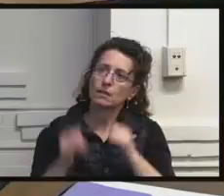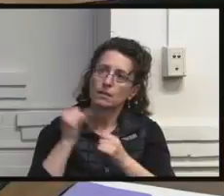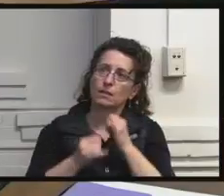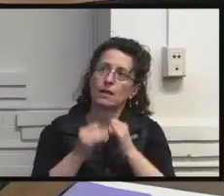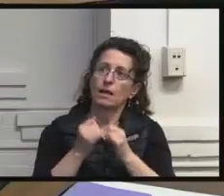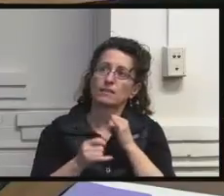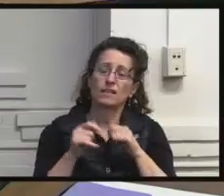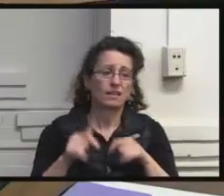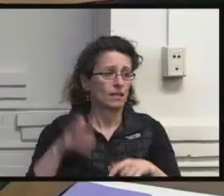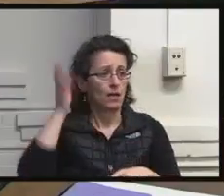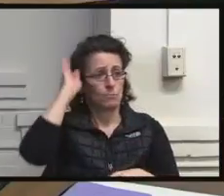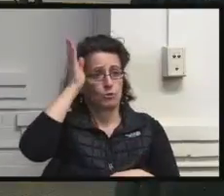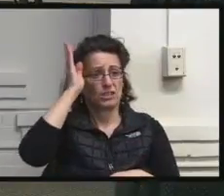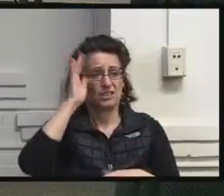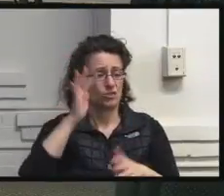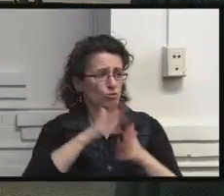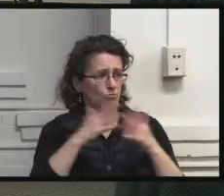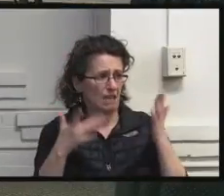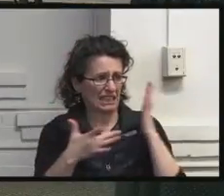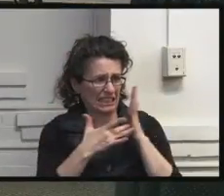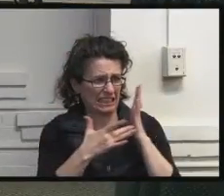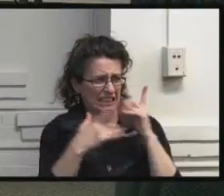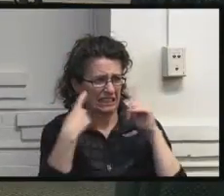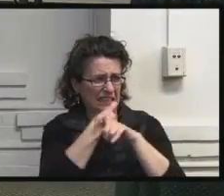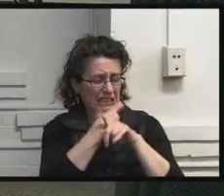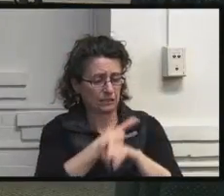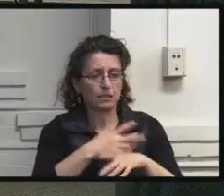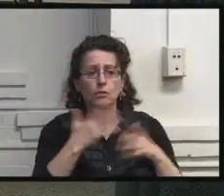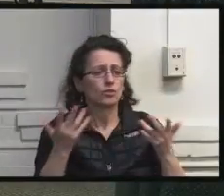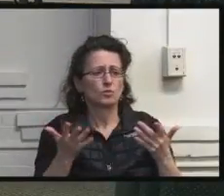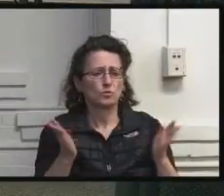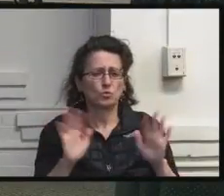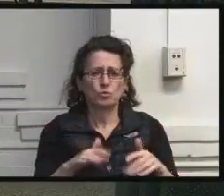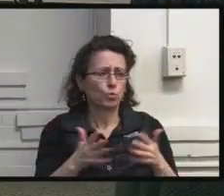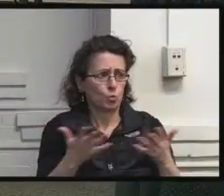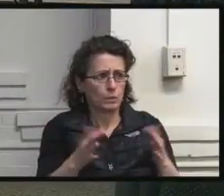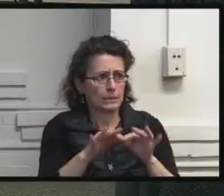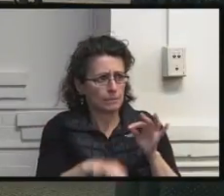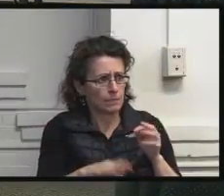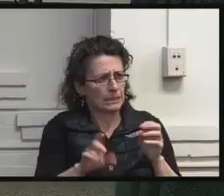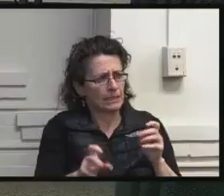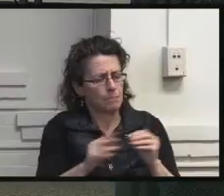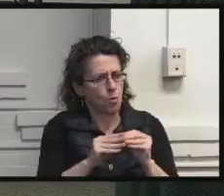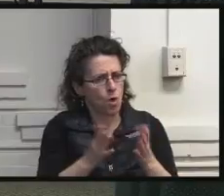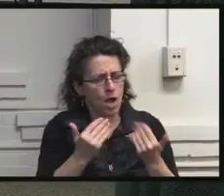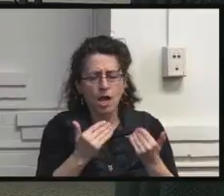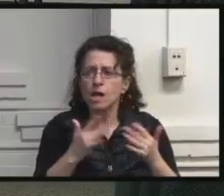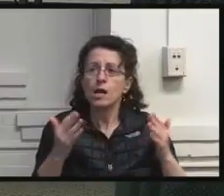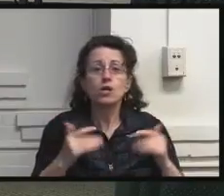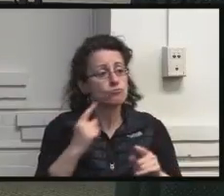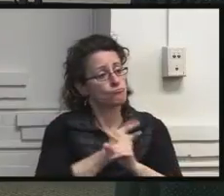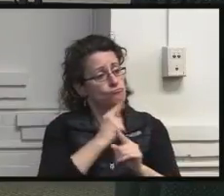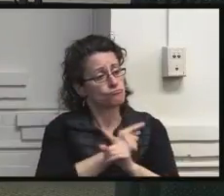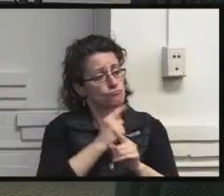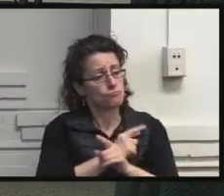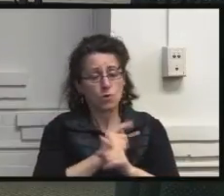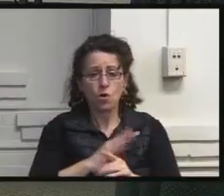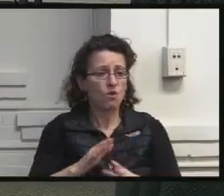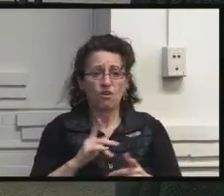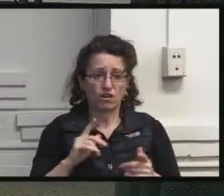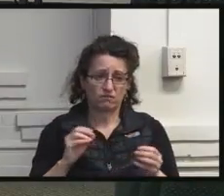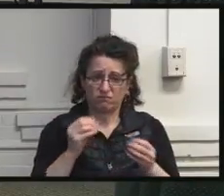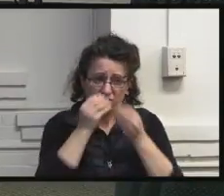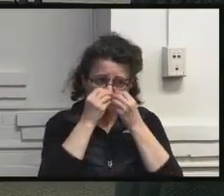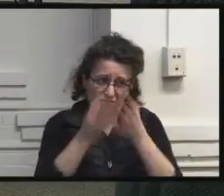this presentation to be too technical in nature, too simplified, just about right, or not much use at all? And you won't offend us, I